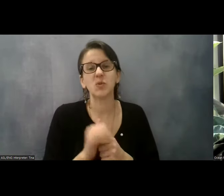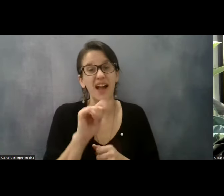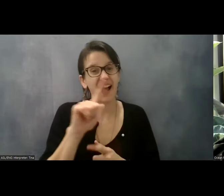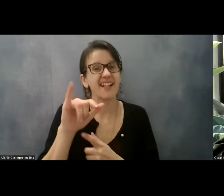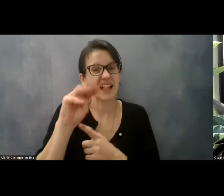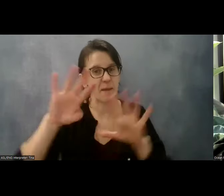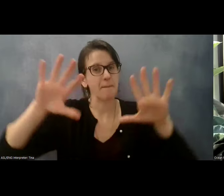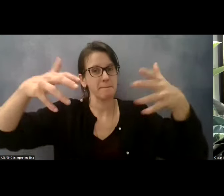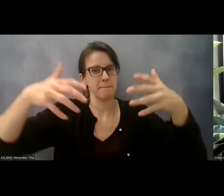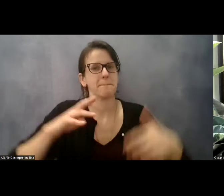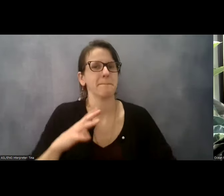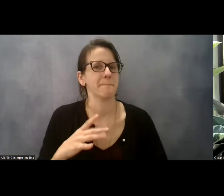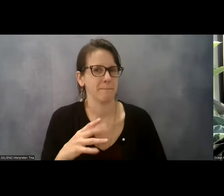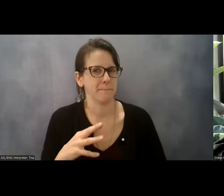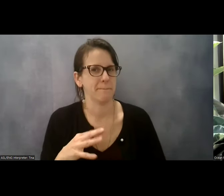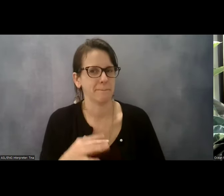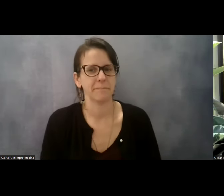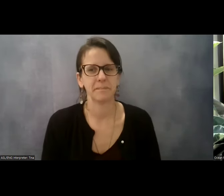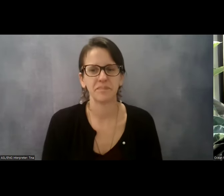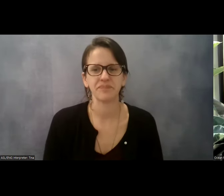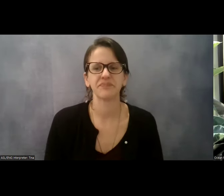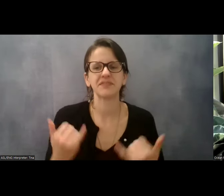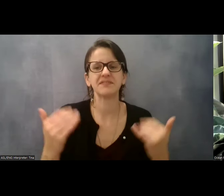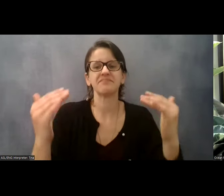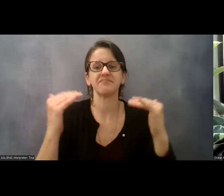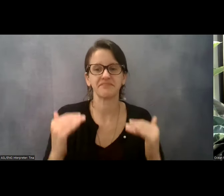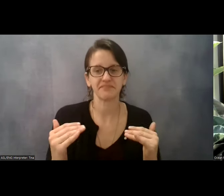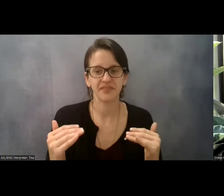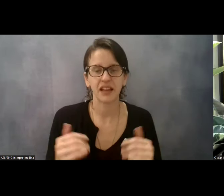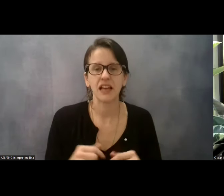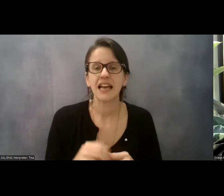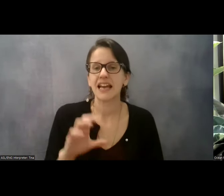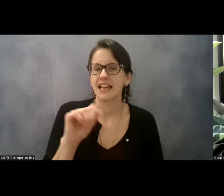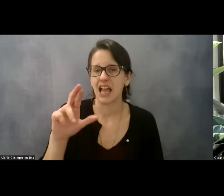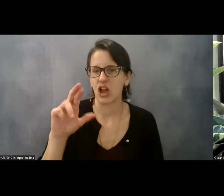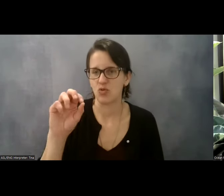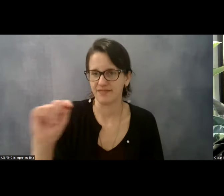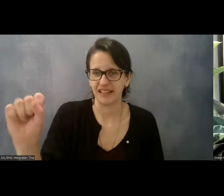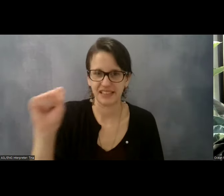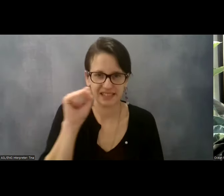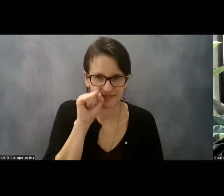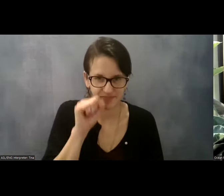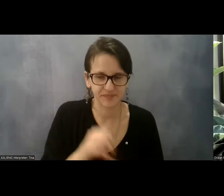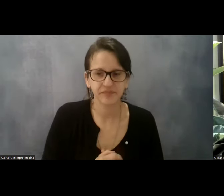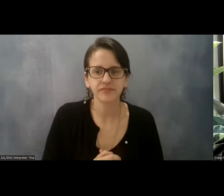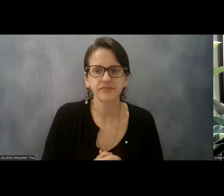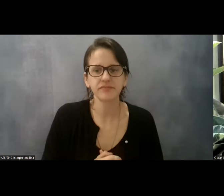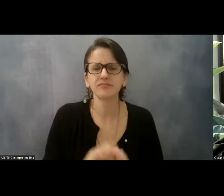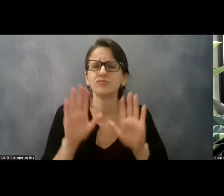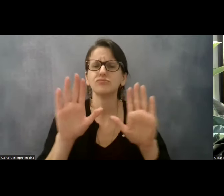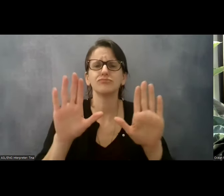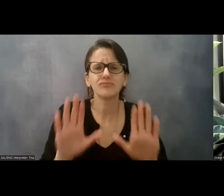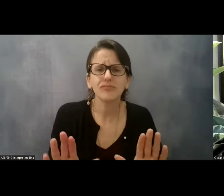the allium family. Now let's talk a little bit about carrots. Carrots are a great one that you can grow in a lot of